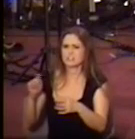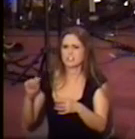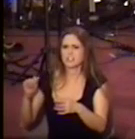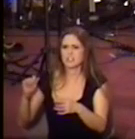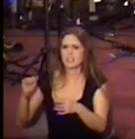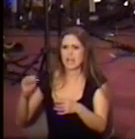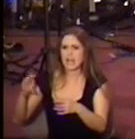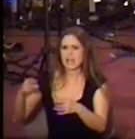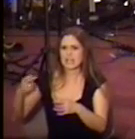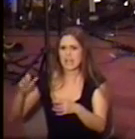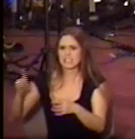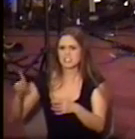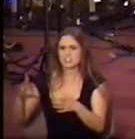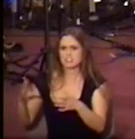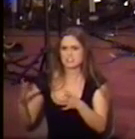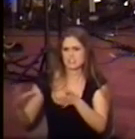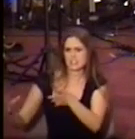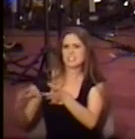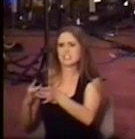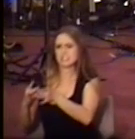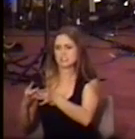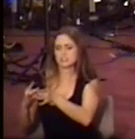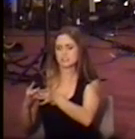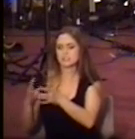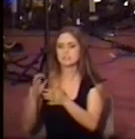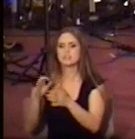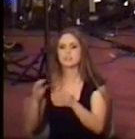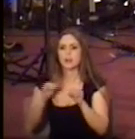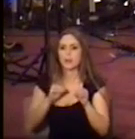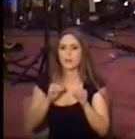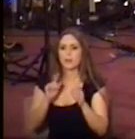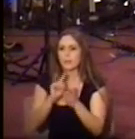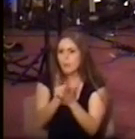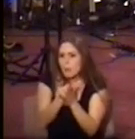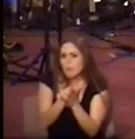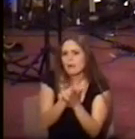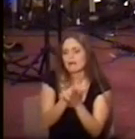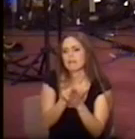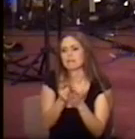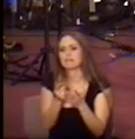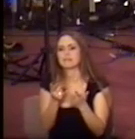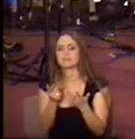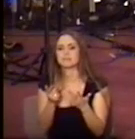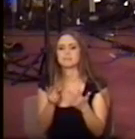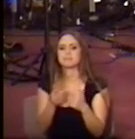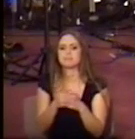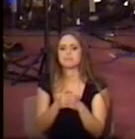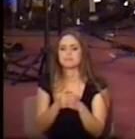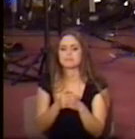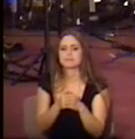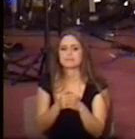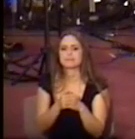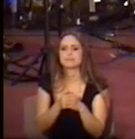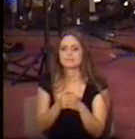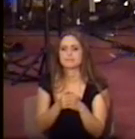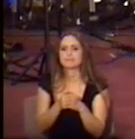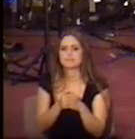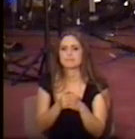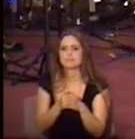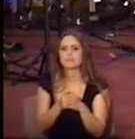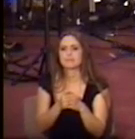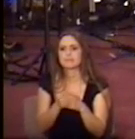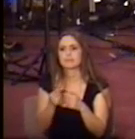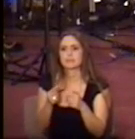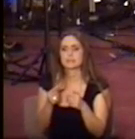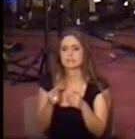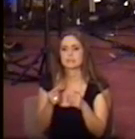now the moment the you know and it just popped in my brain beds and your